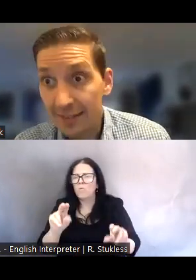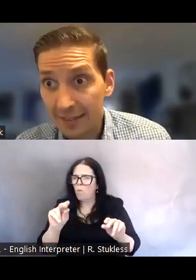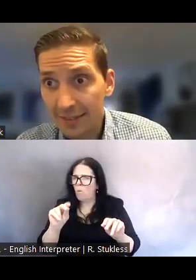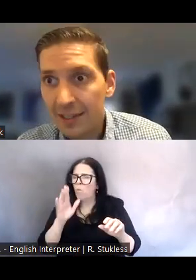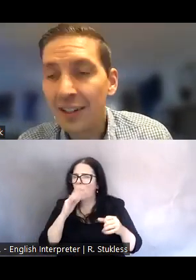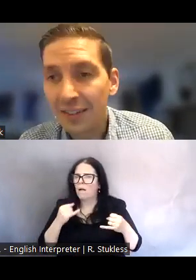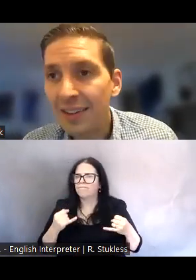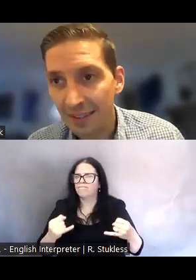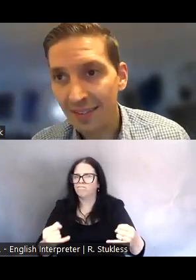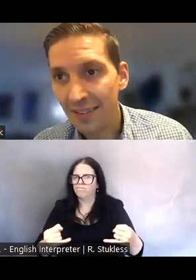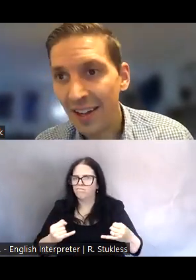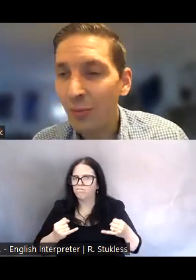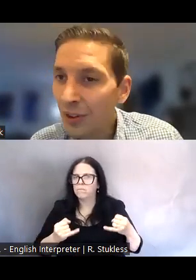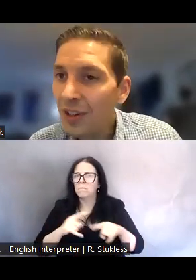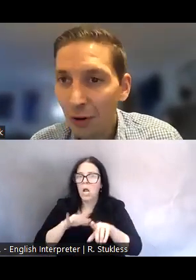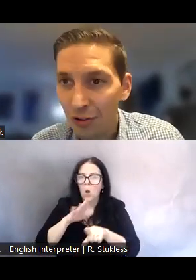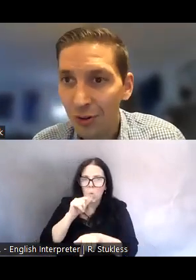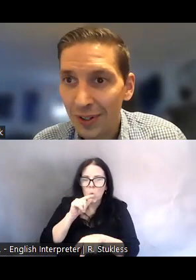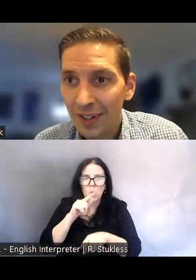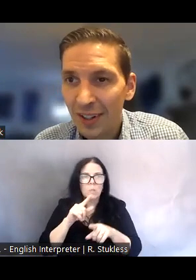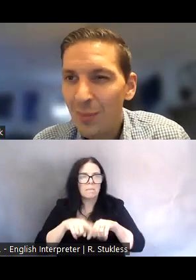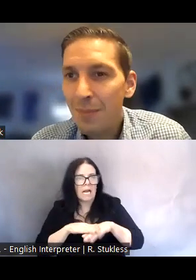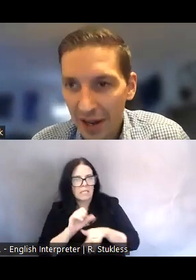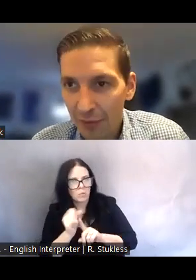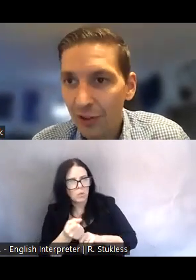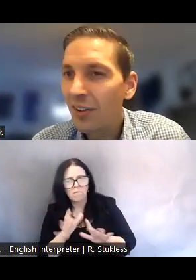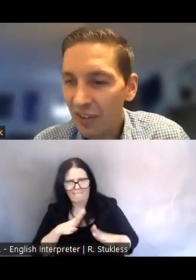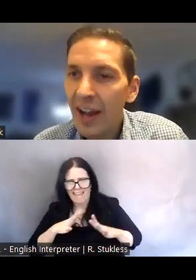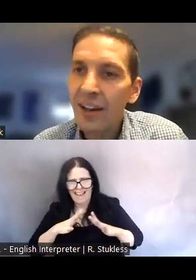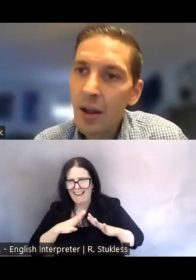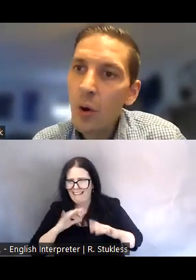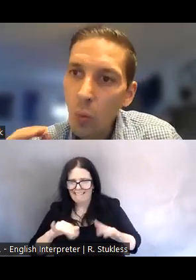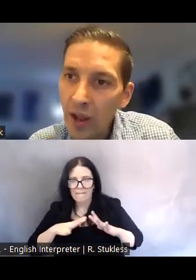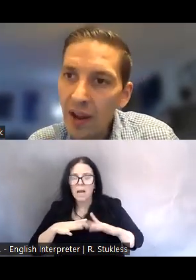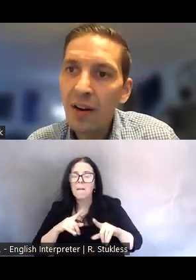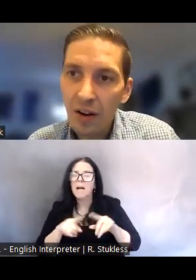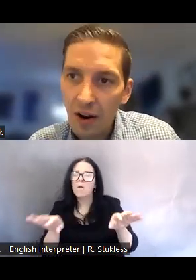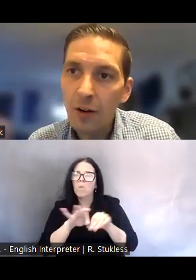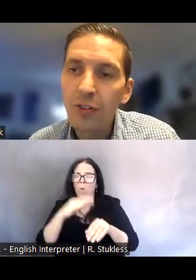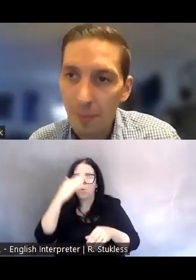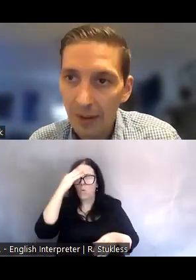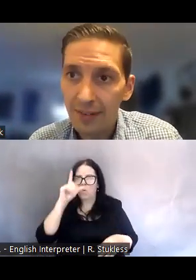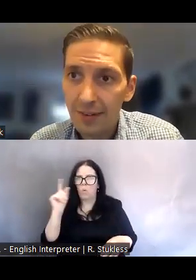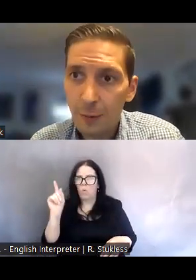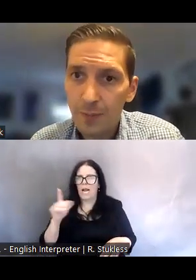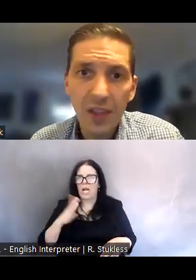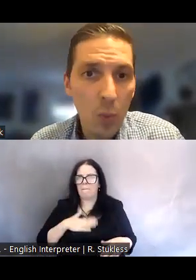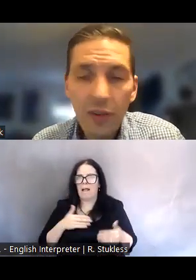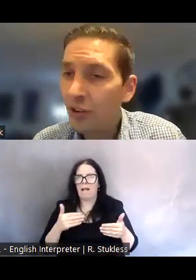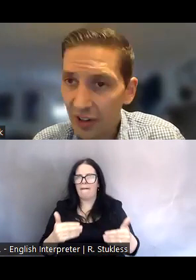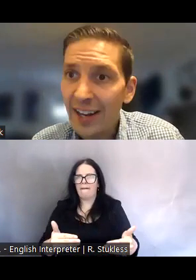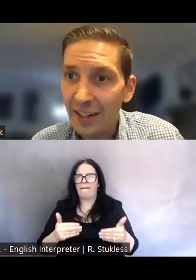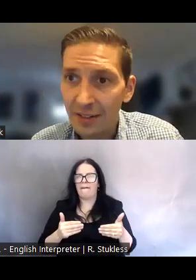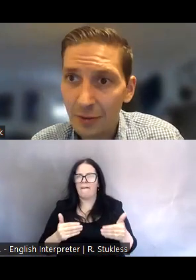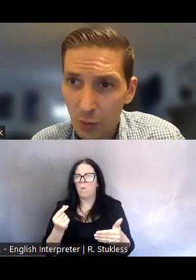simply is, and it exists. And I really encourage you to be mindful, to decide where are those limits. And